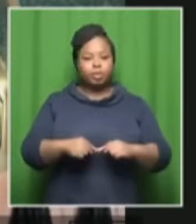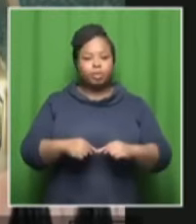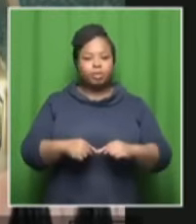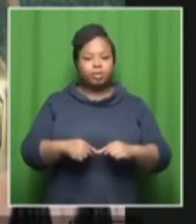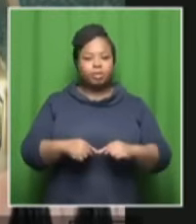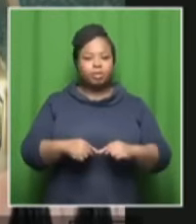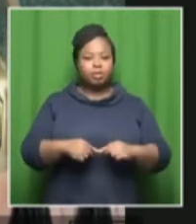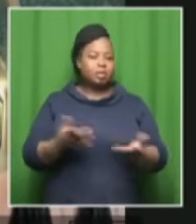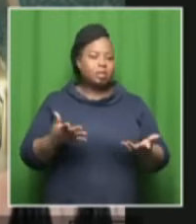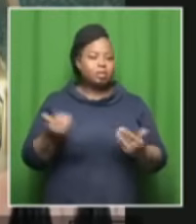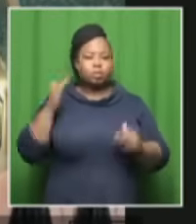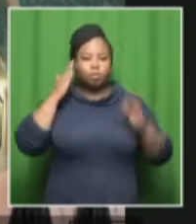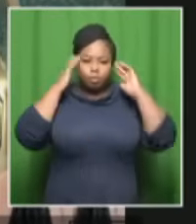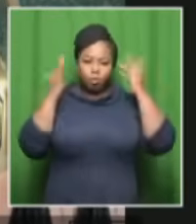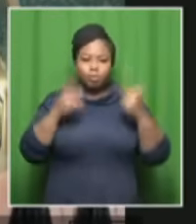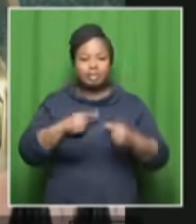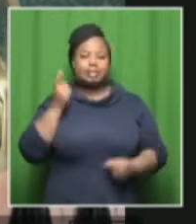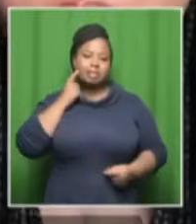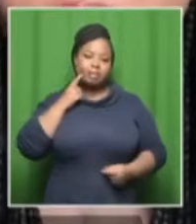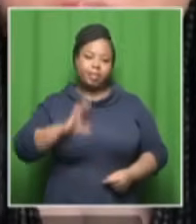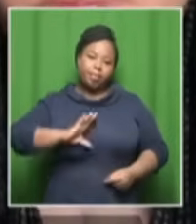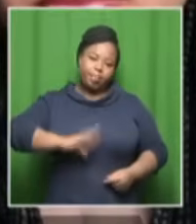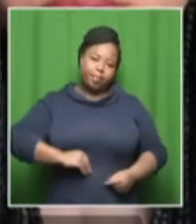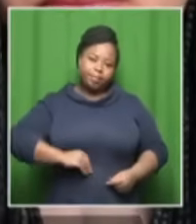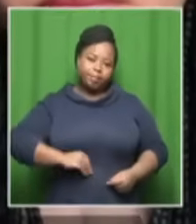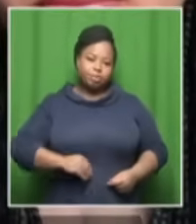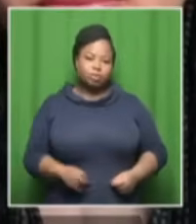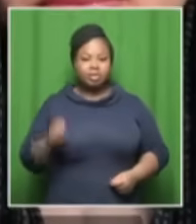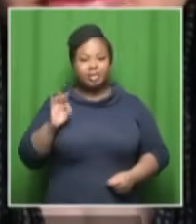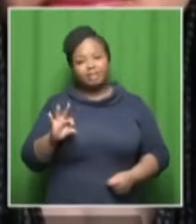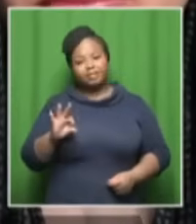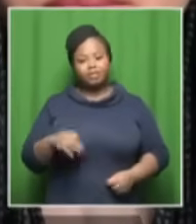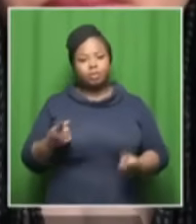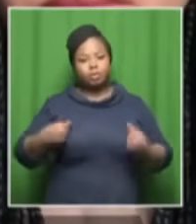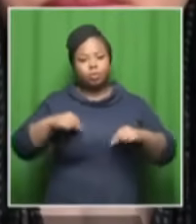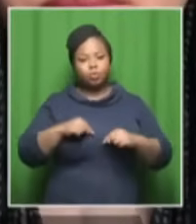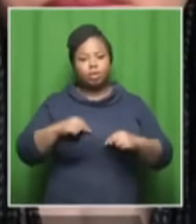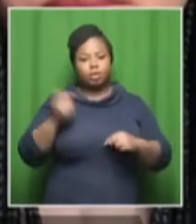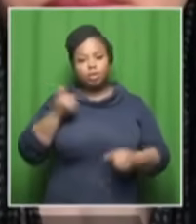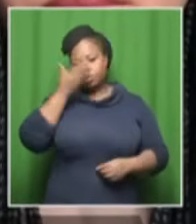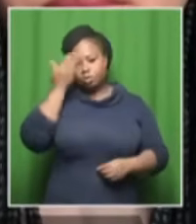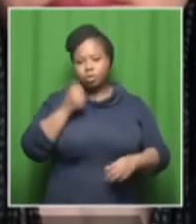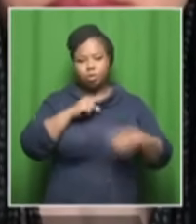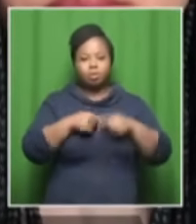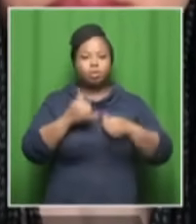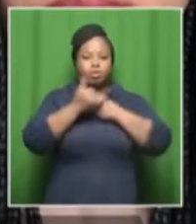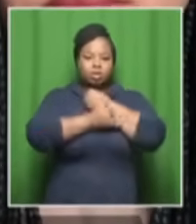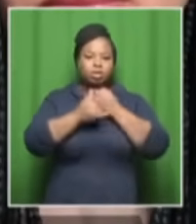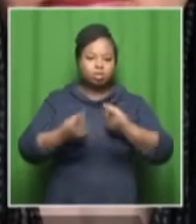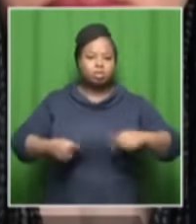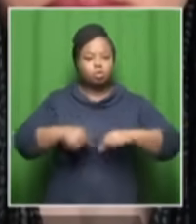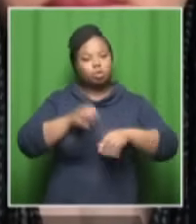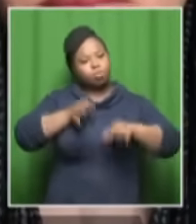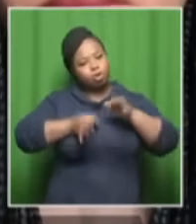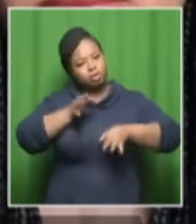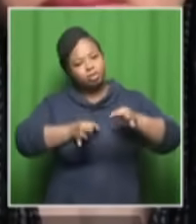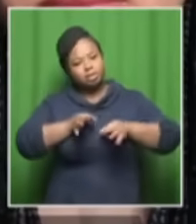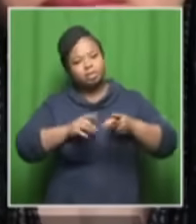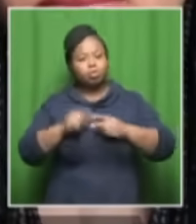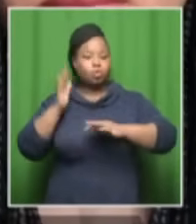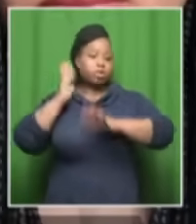it's easy for us to be discouraged. If we don't have the right knowledge regarding our nation, regarding our politics, regarding